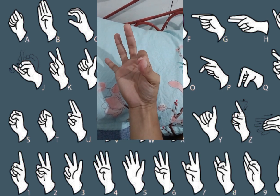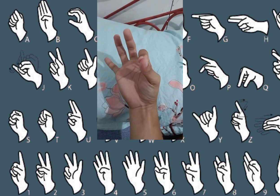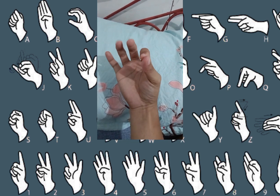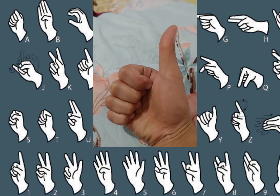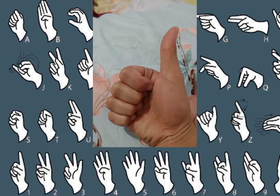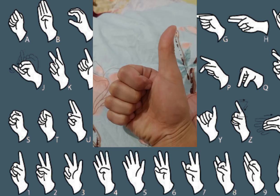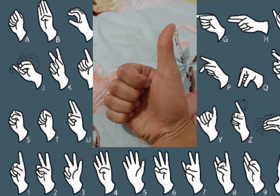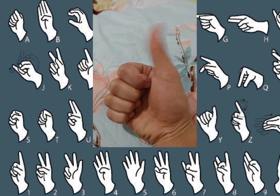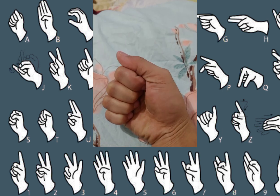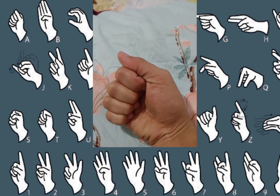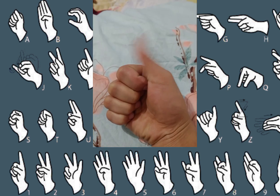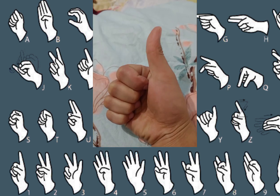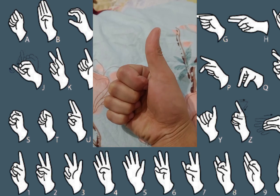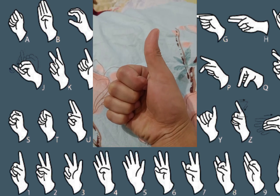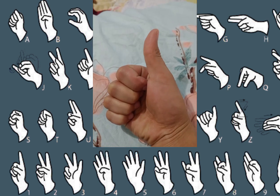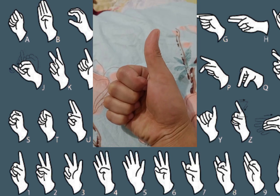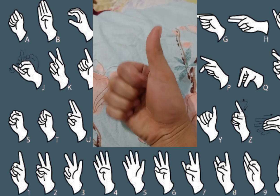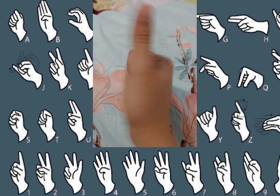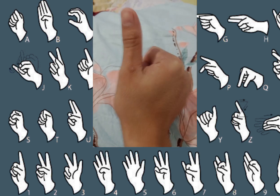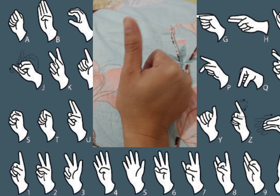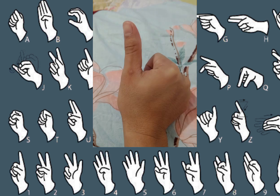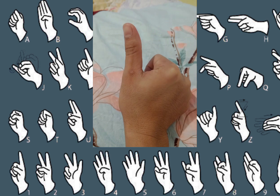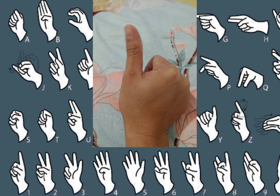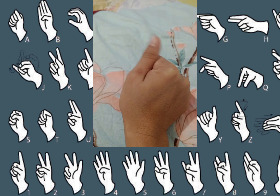9, and 10.